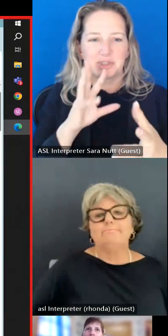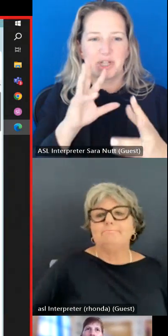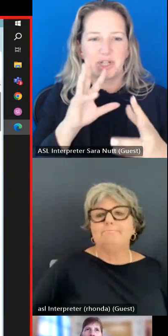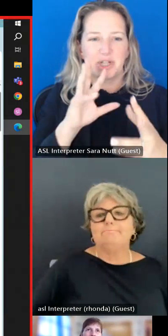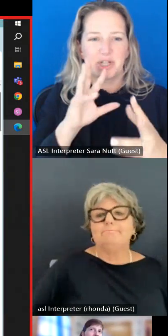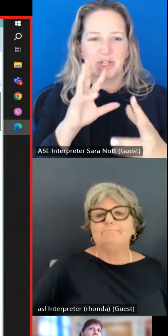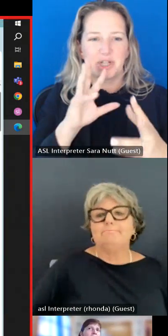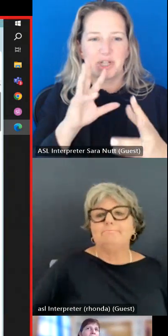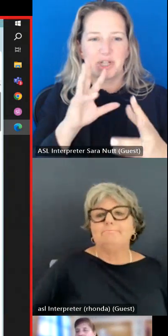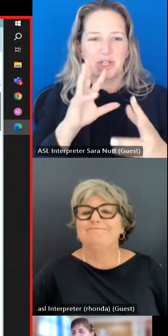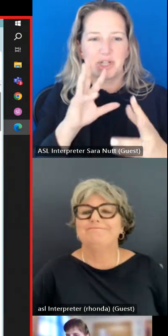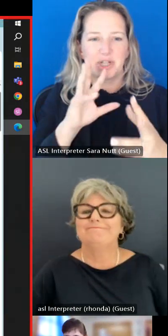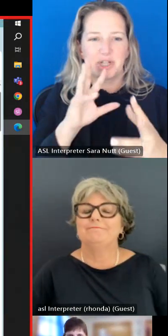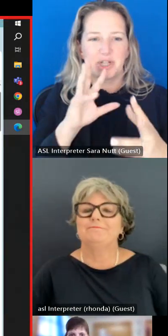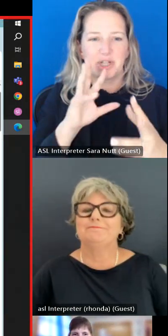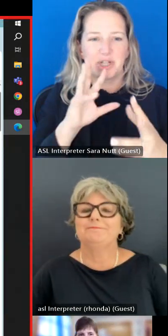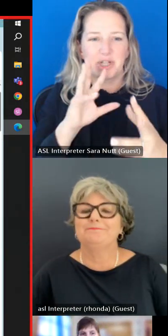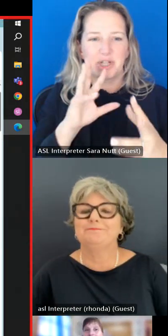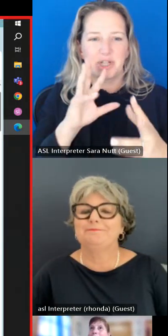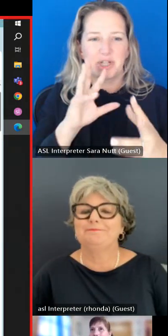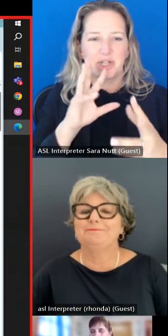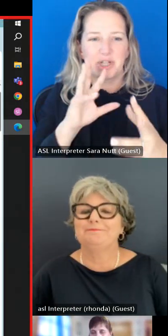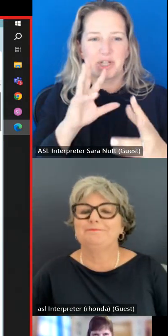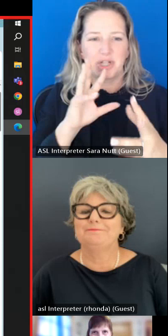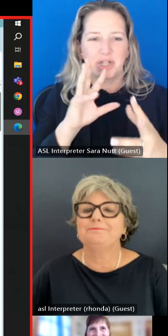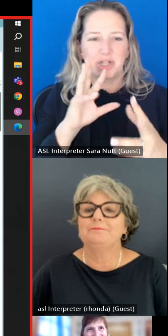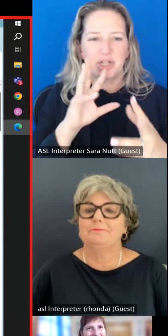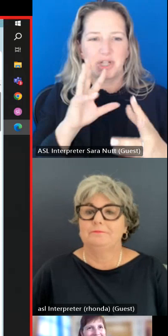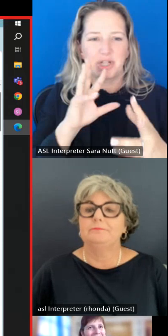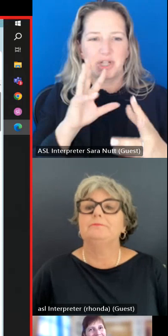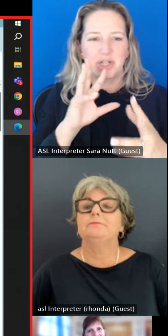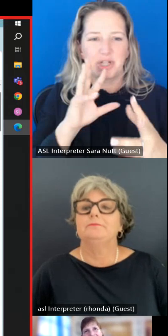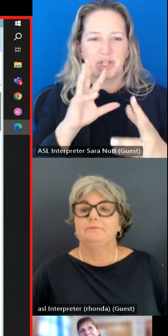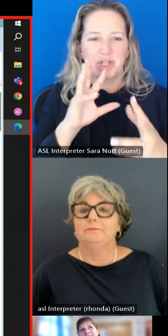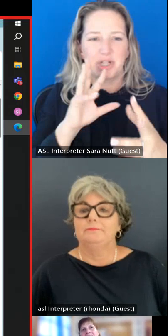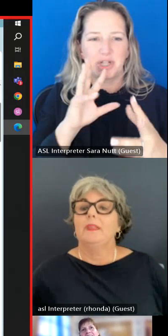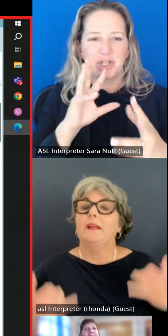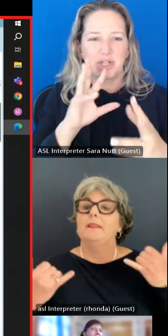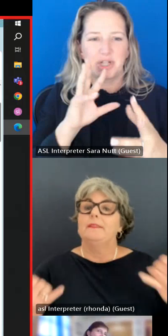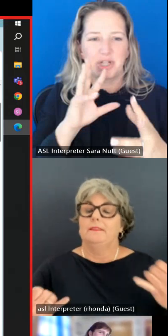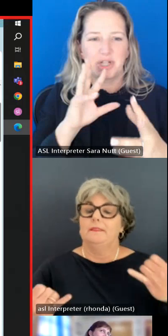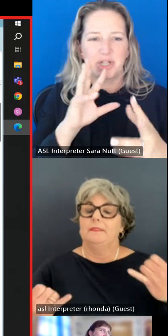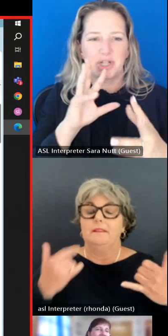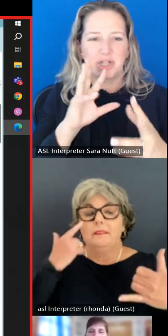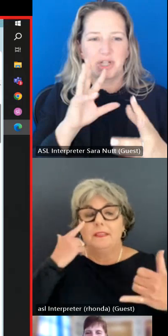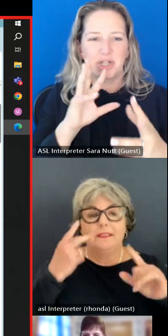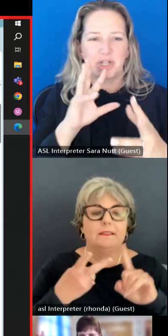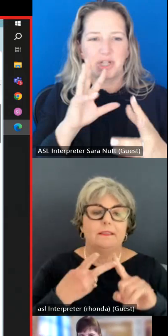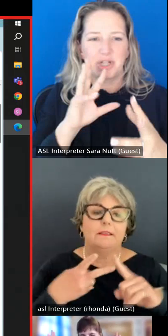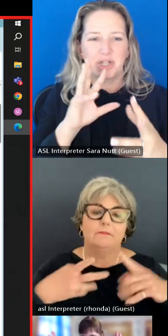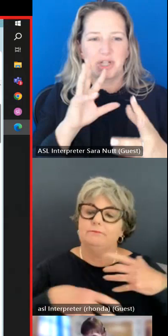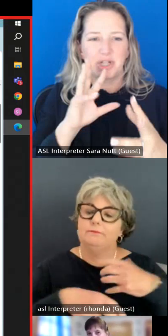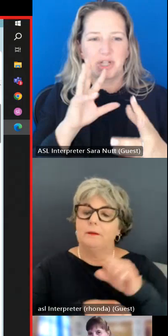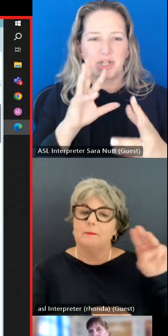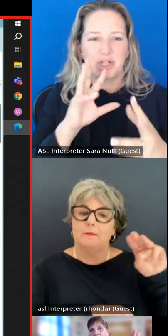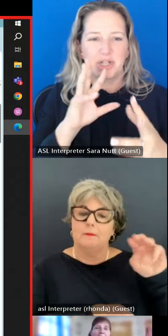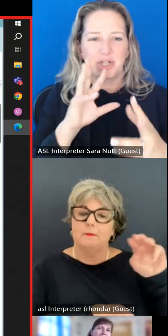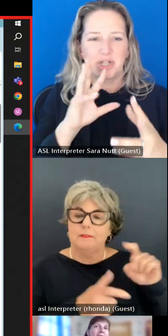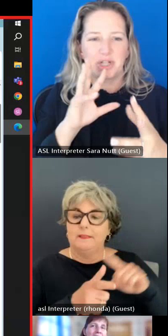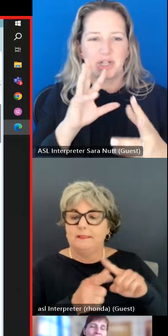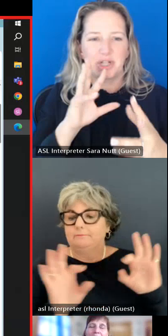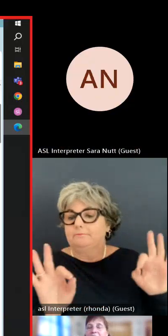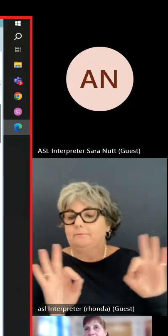ago. This is your crash micro course in design. And this is the absolute